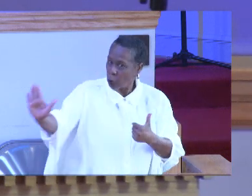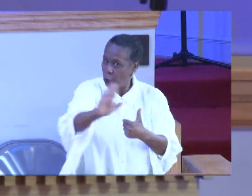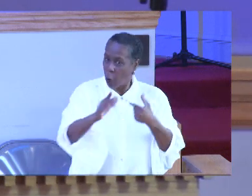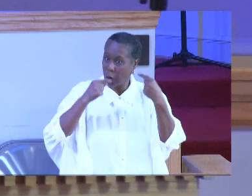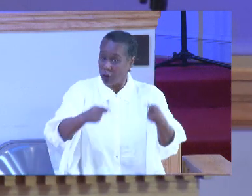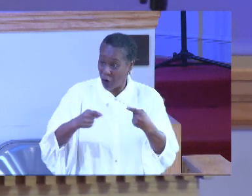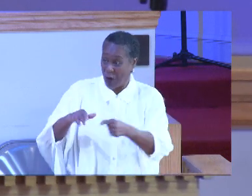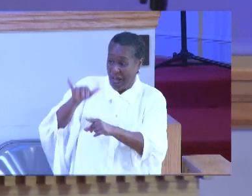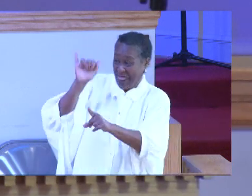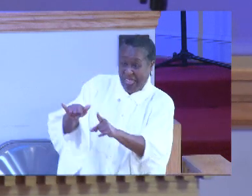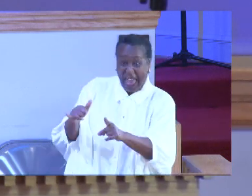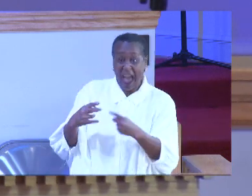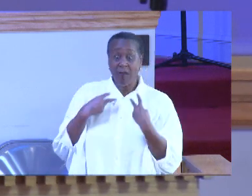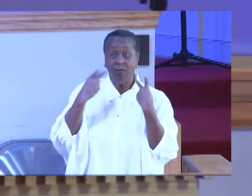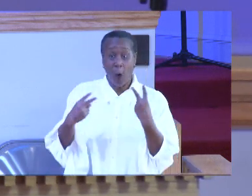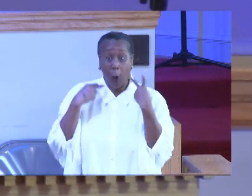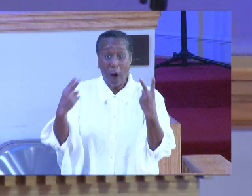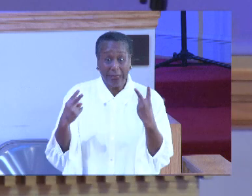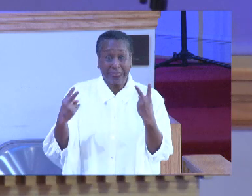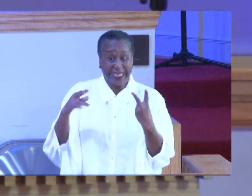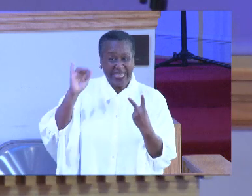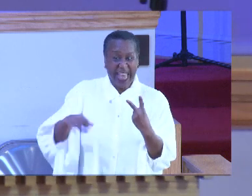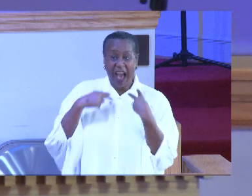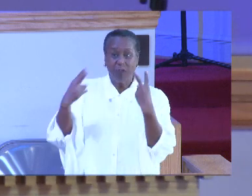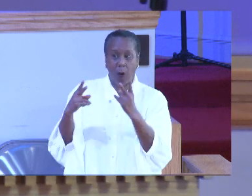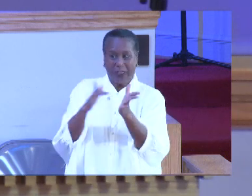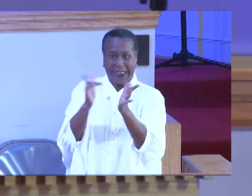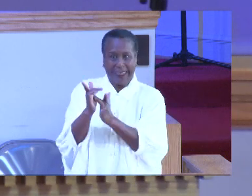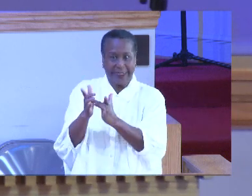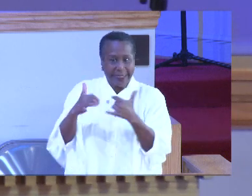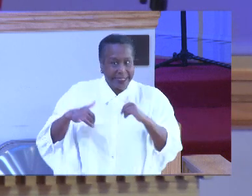through. This voice